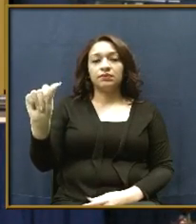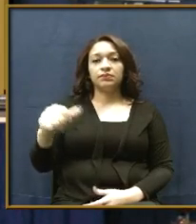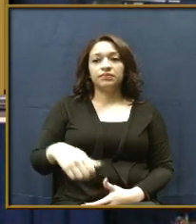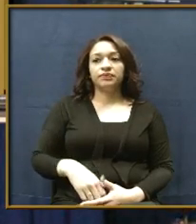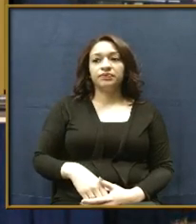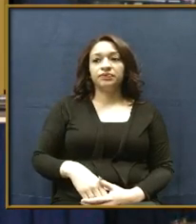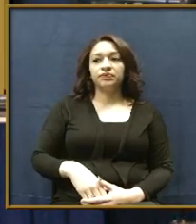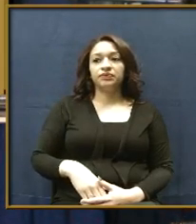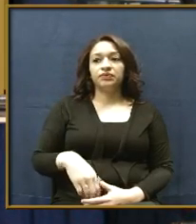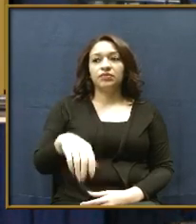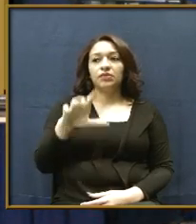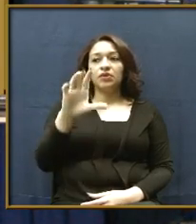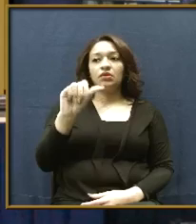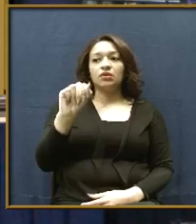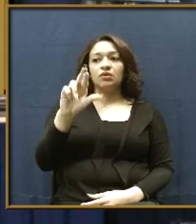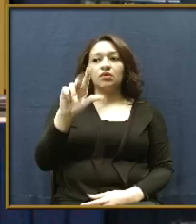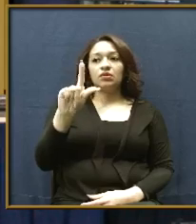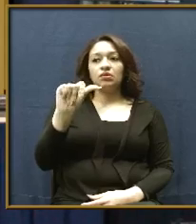Carlos E. Mack.